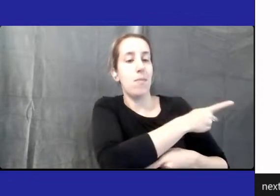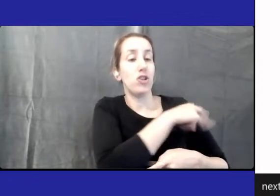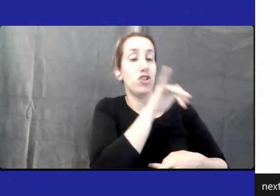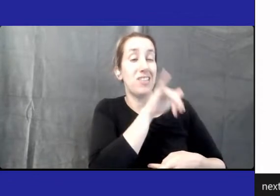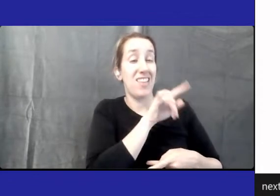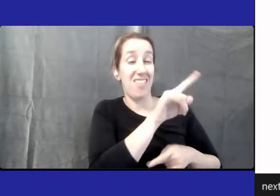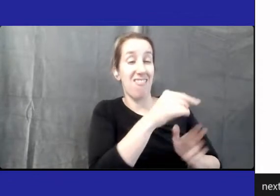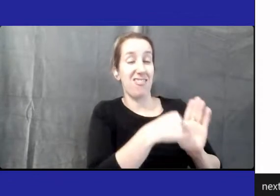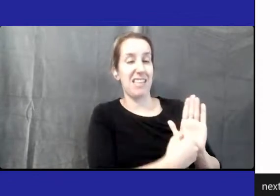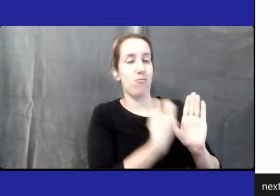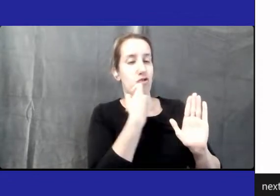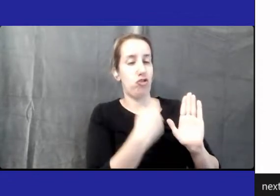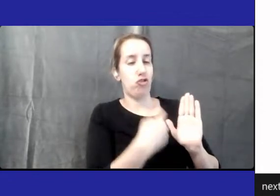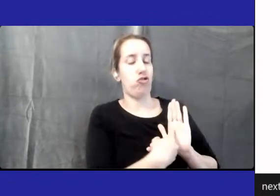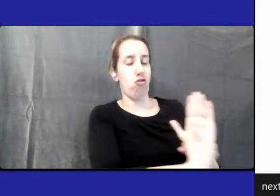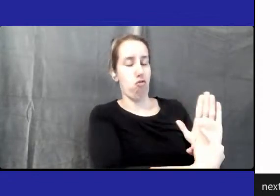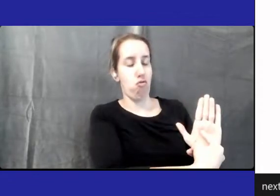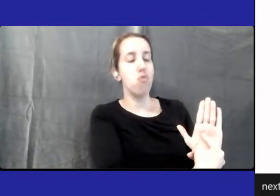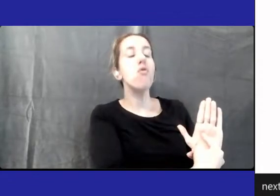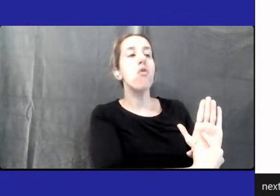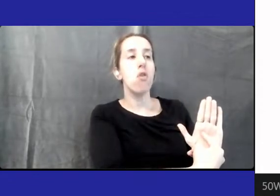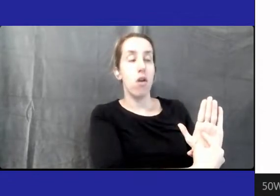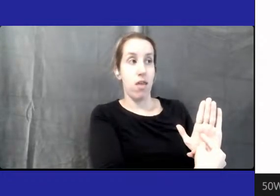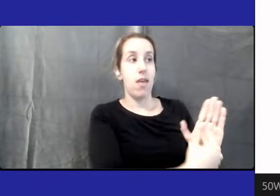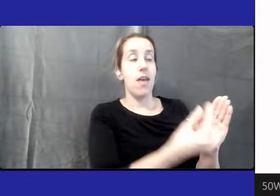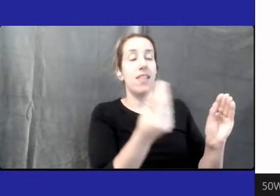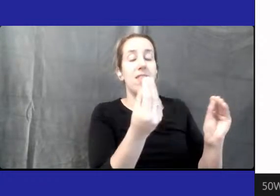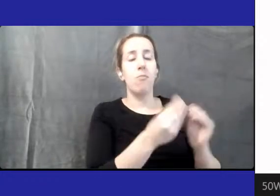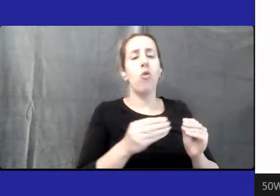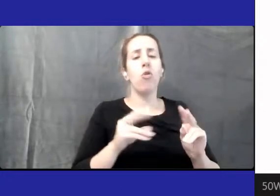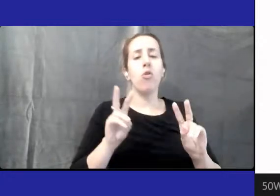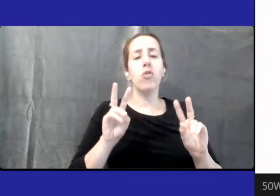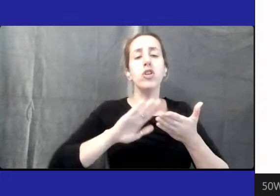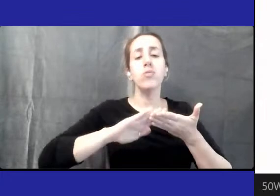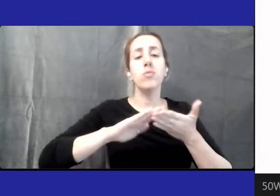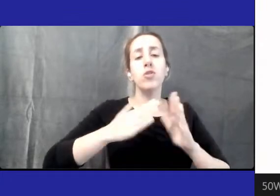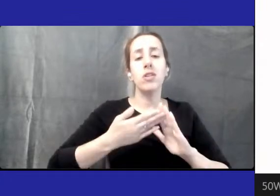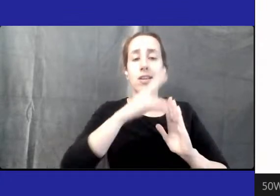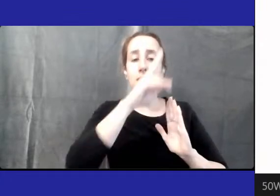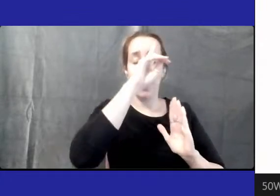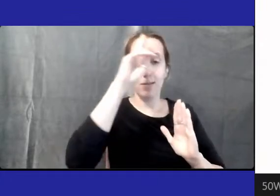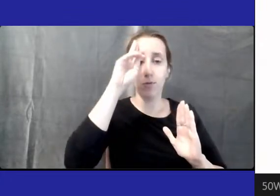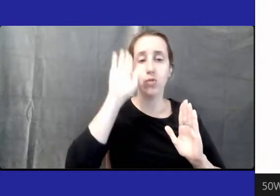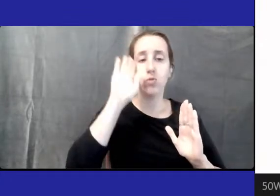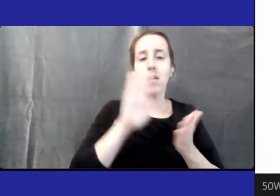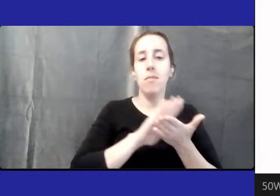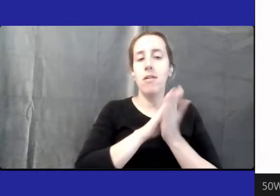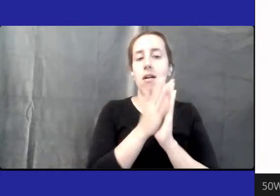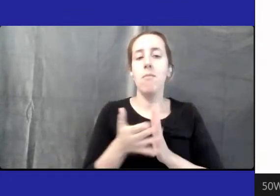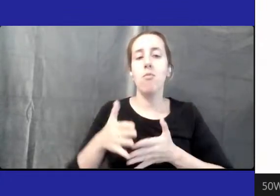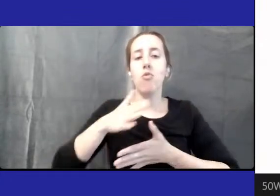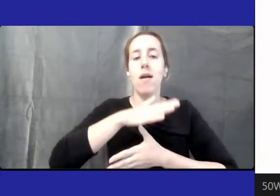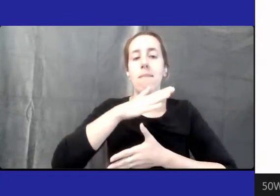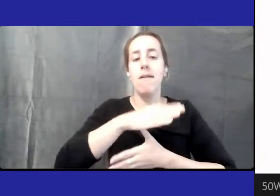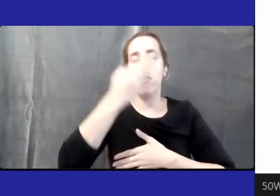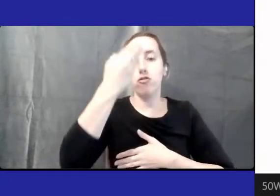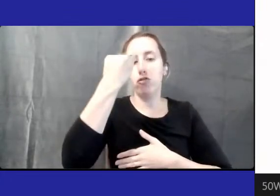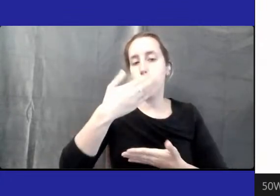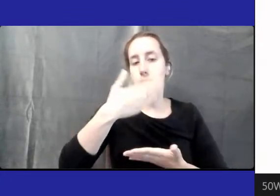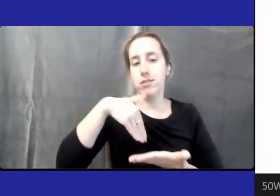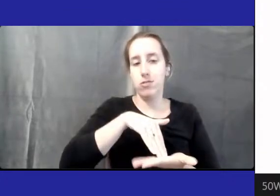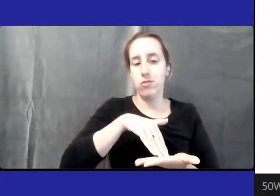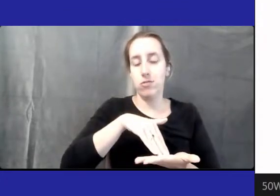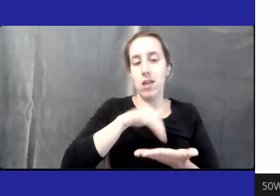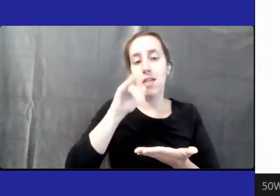And our more community hospitals would be primary stroke centers. So that was our proposed